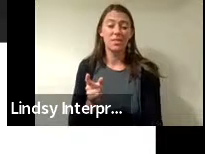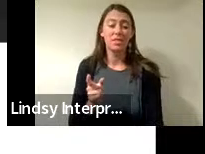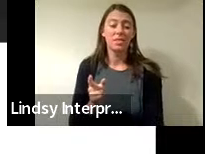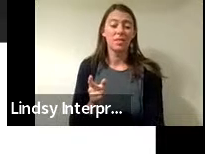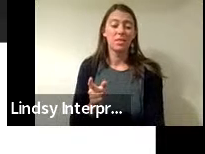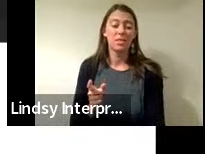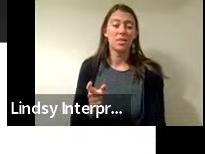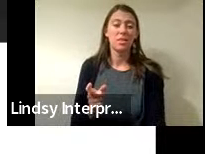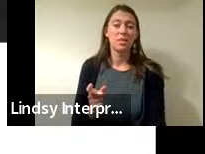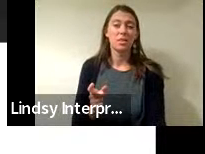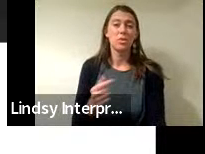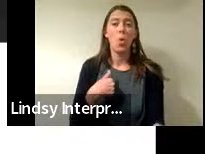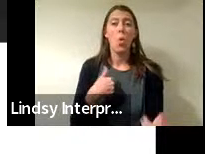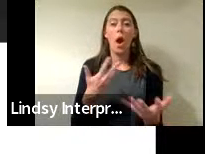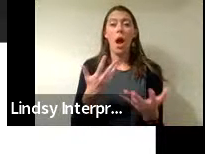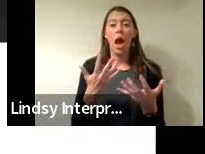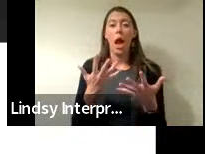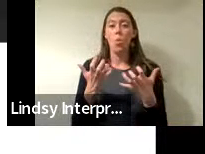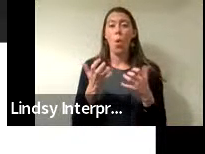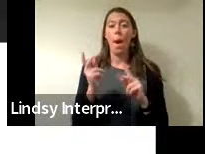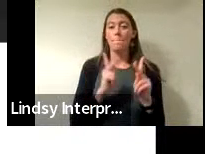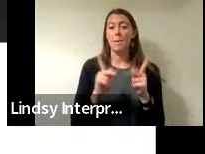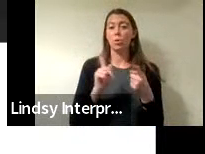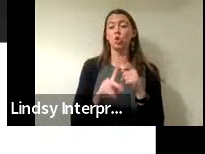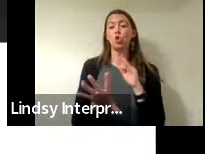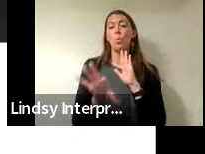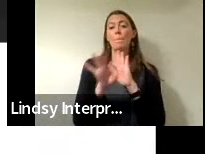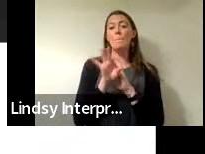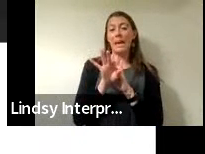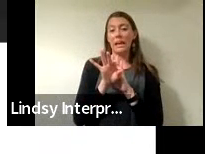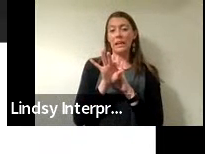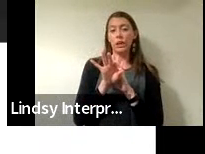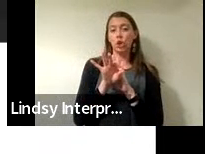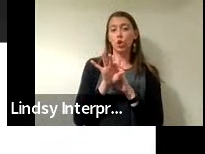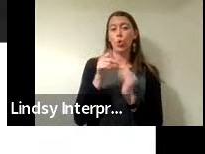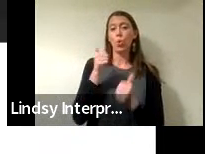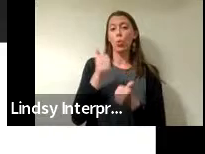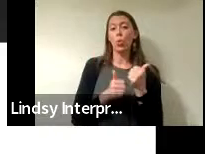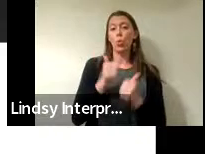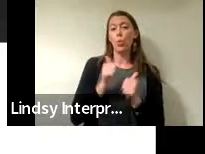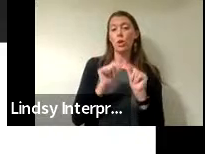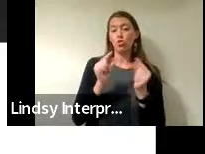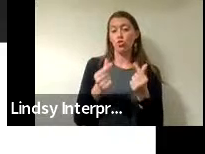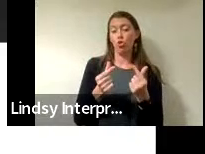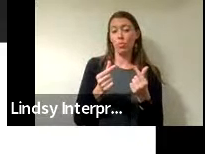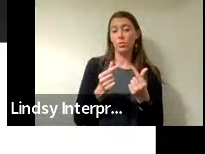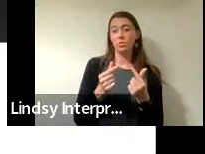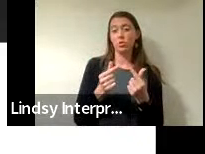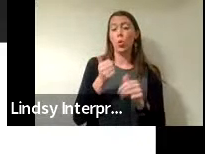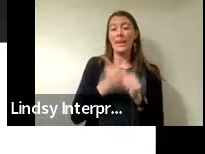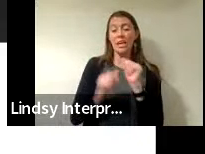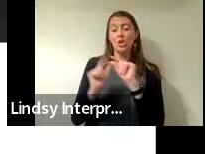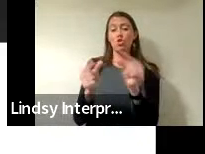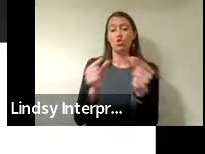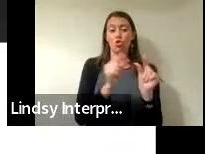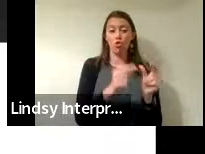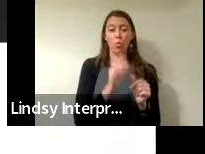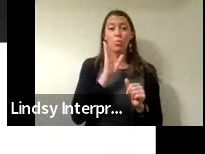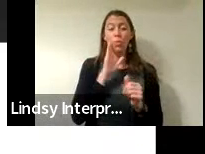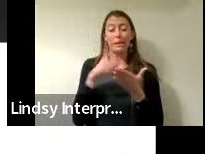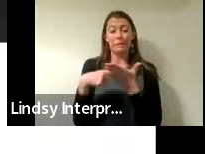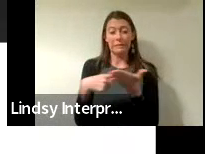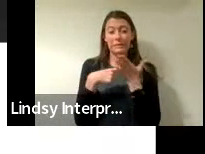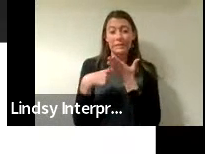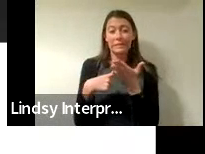to self-select. We're going to have breakout groups, one for each of those goal areas. And I should say goal